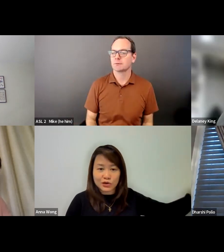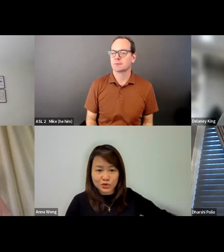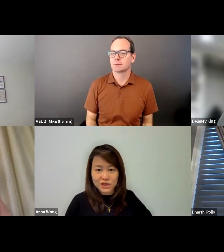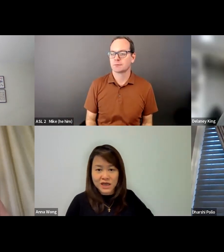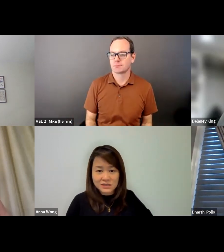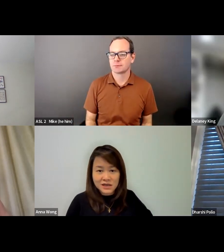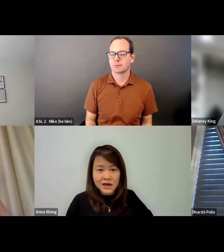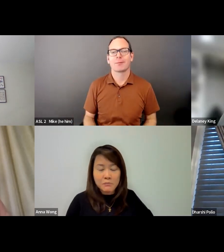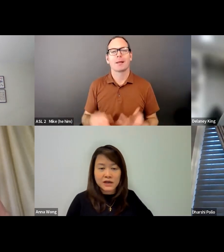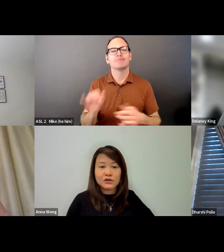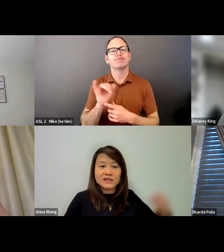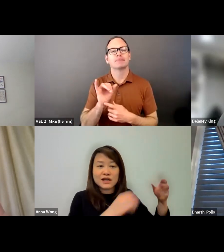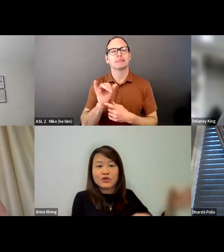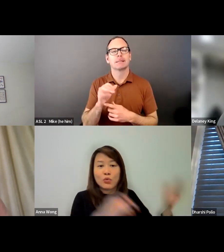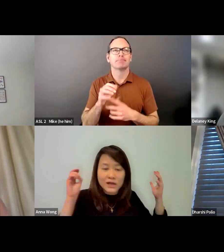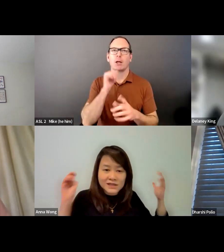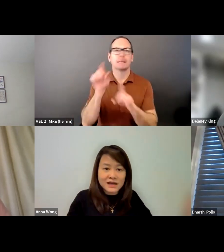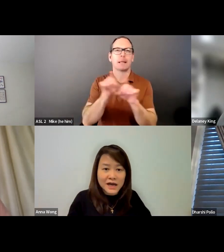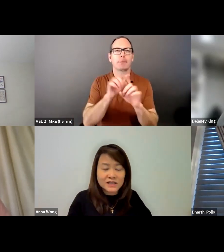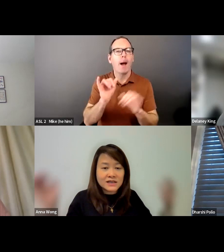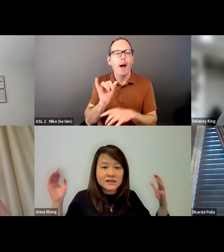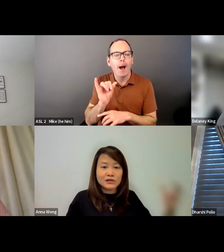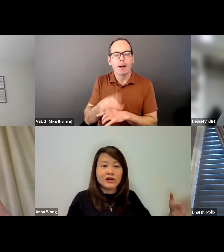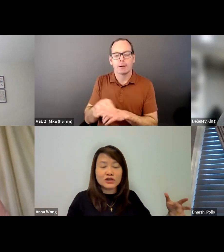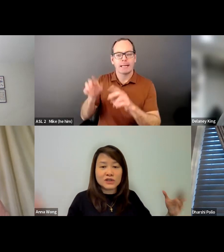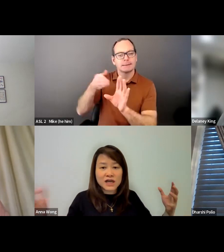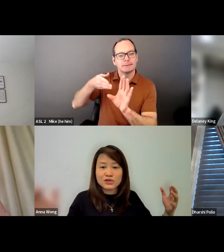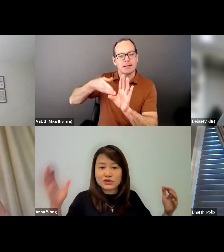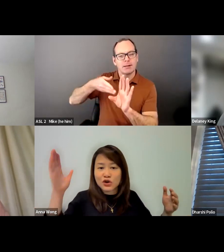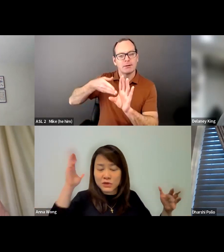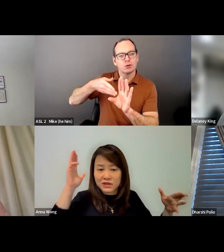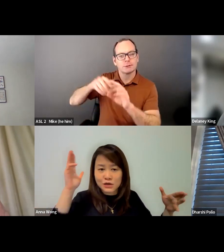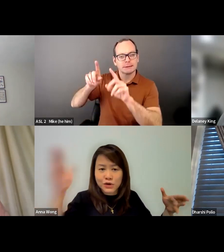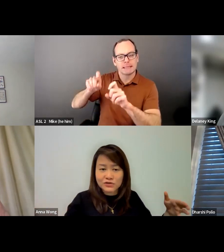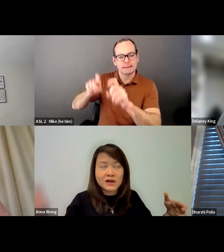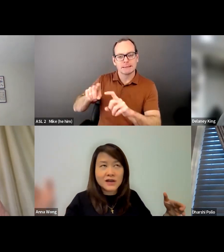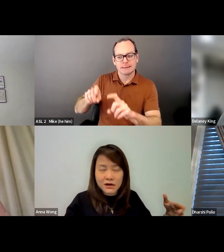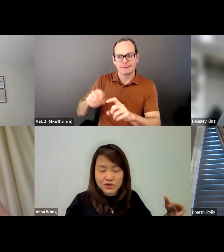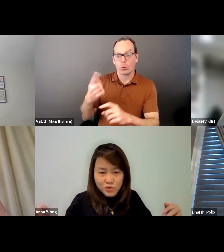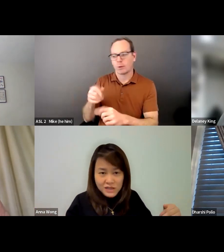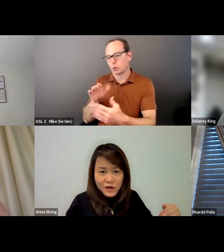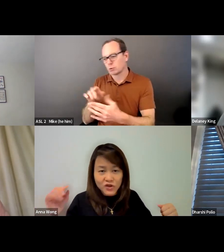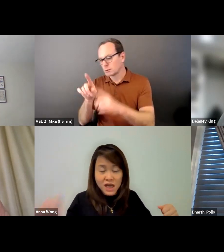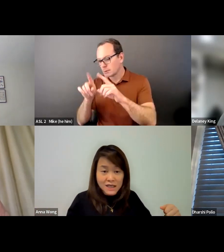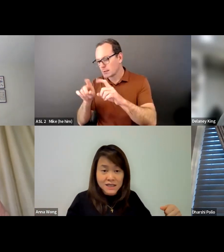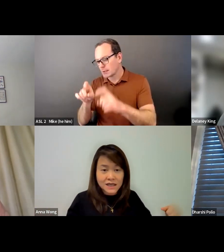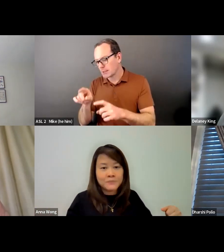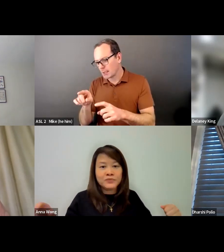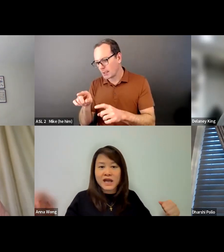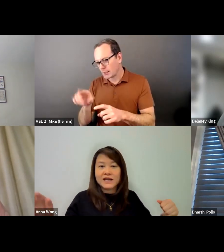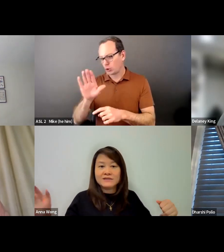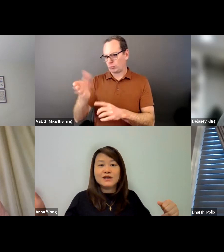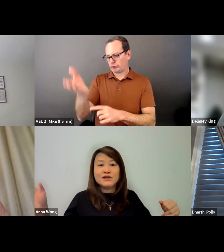doing psychological tests, but, instead of the one side psychological test to determine the correct character traits of the